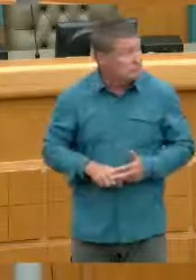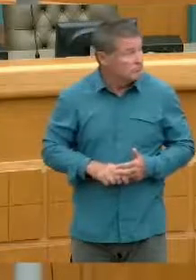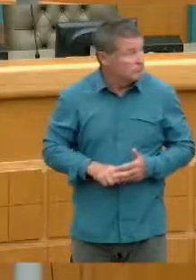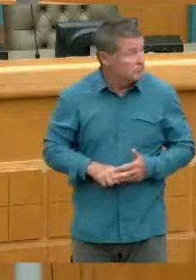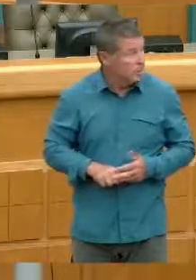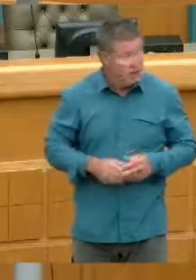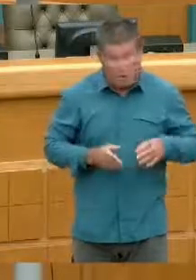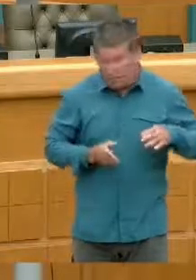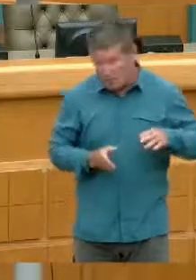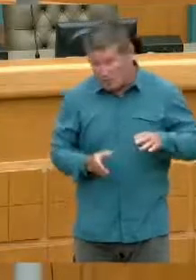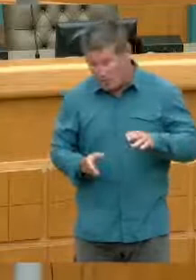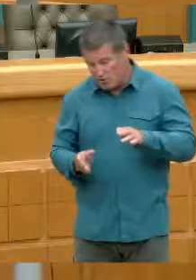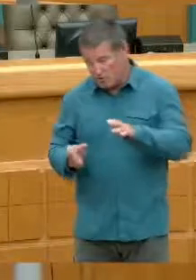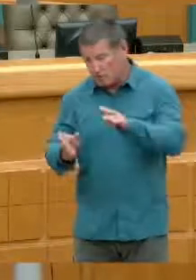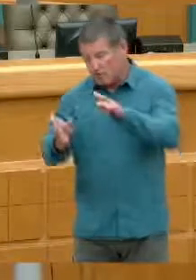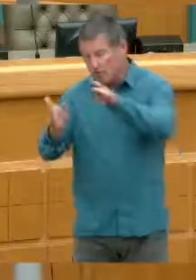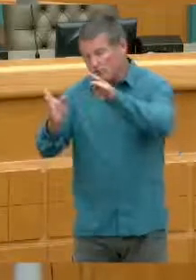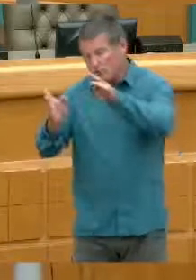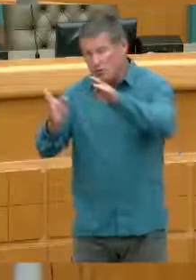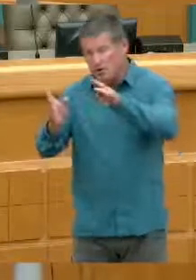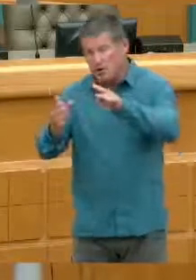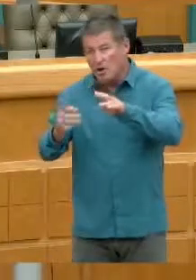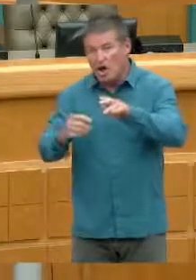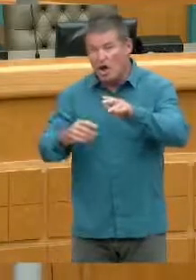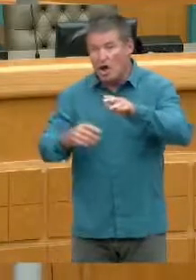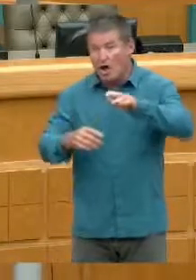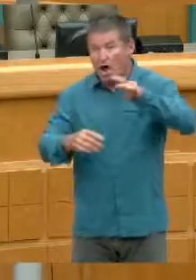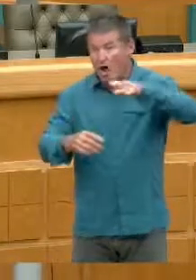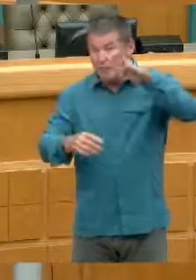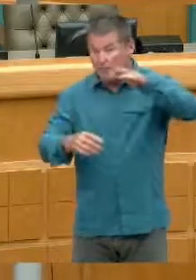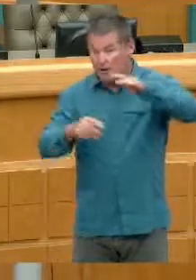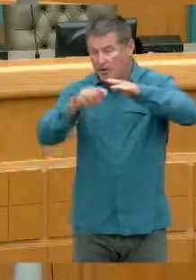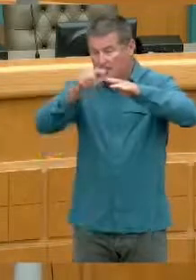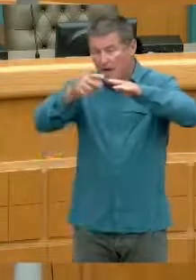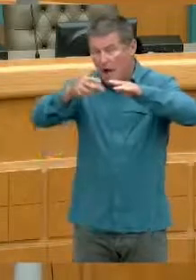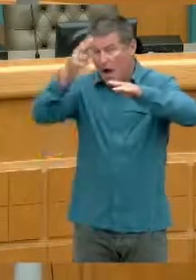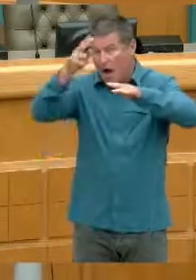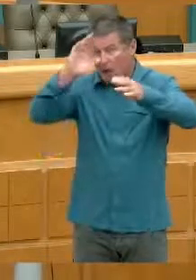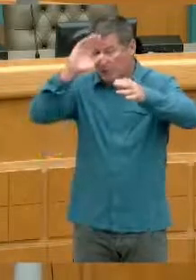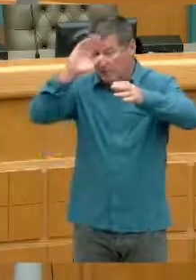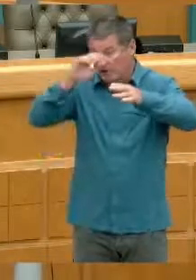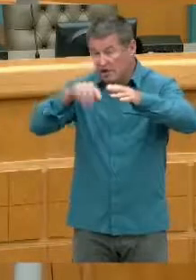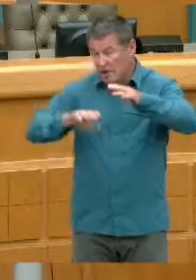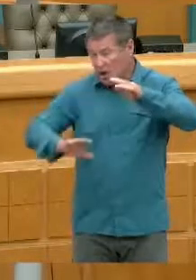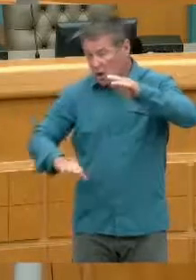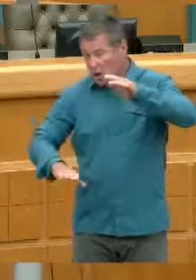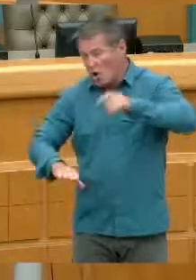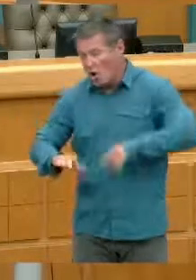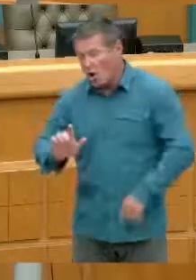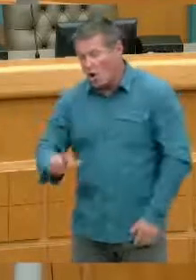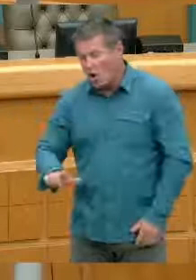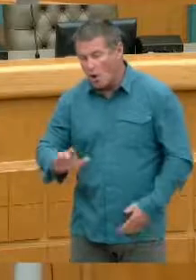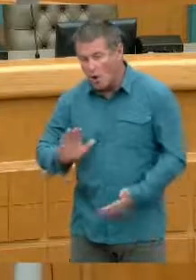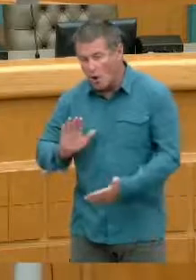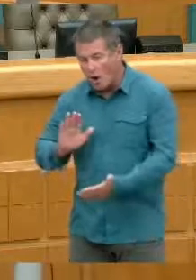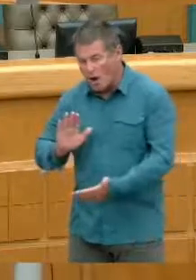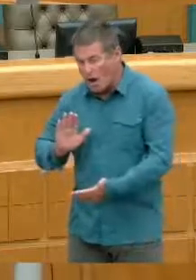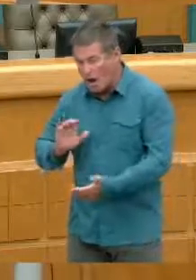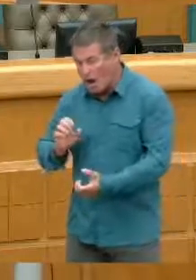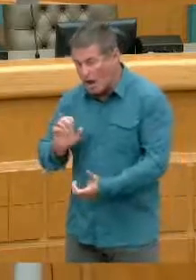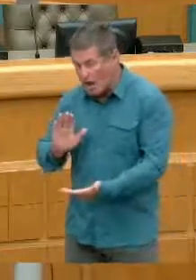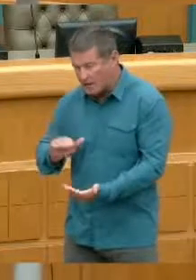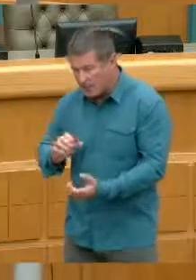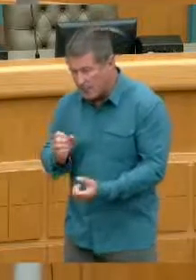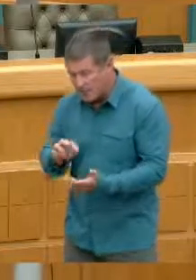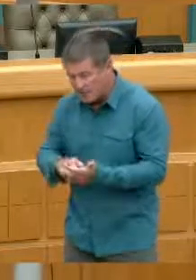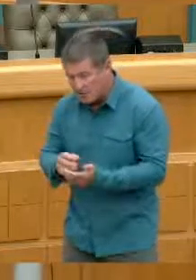high expectation, and the line represents the average expectation returned by the model right now. And what we're hoping is that this is an